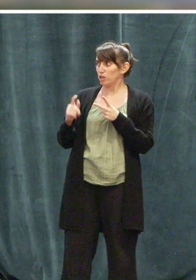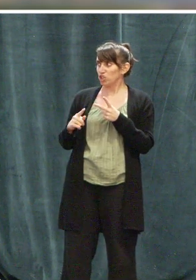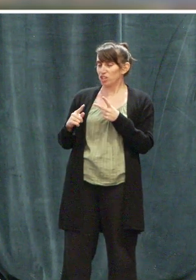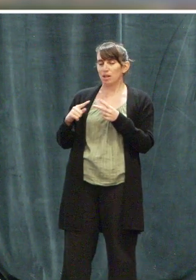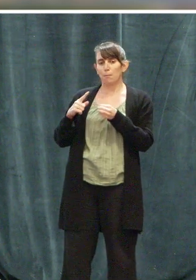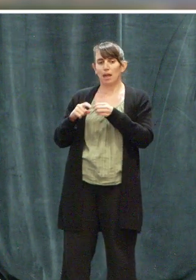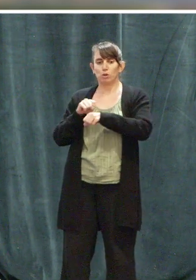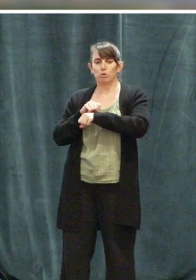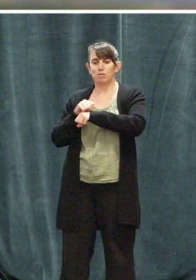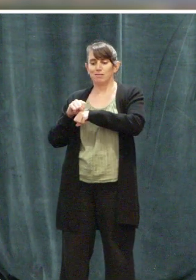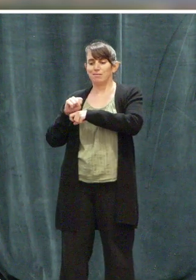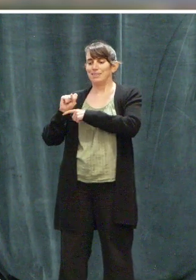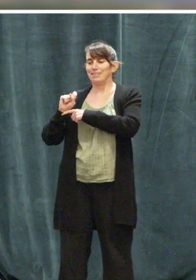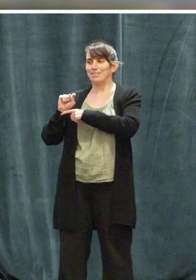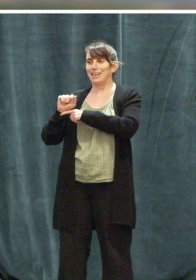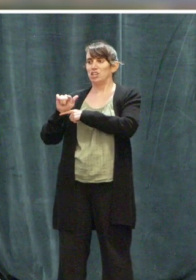about the staging.